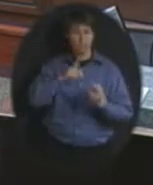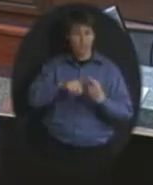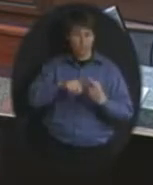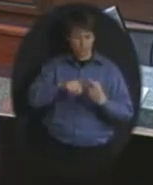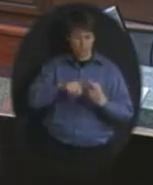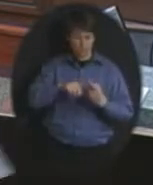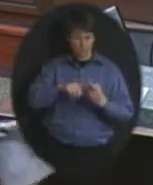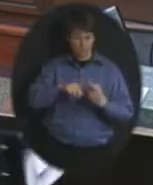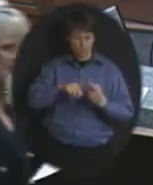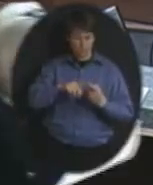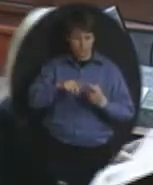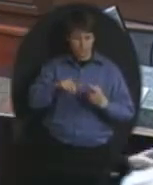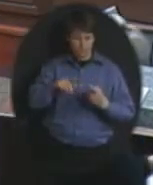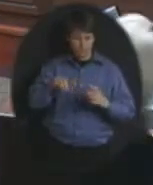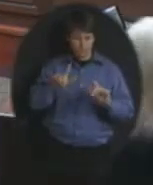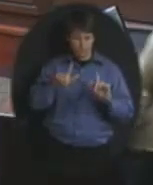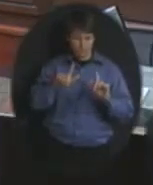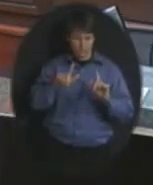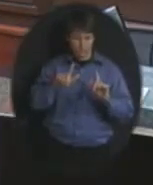League of Olathe.